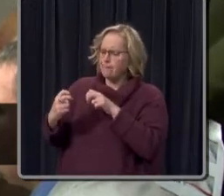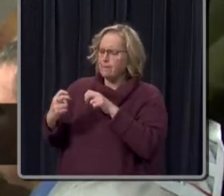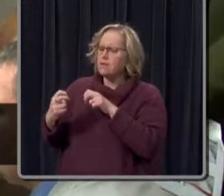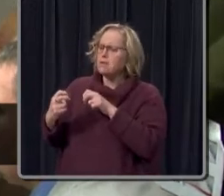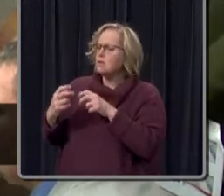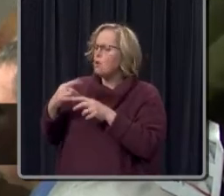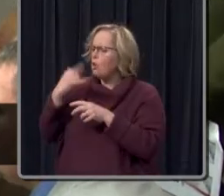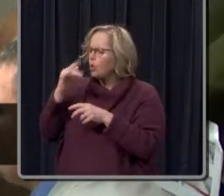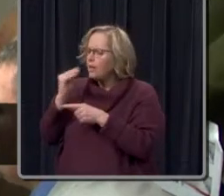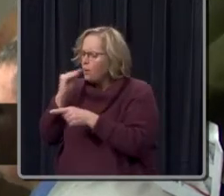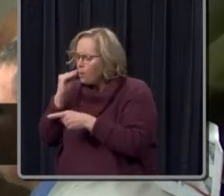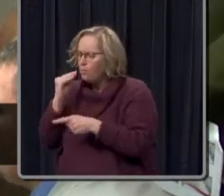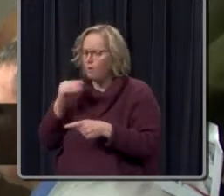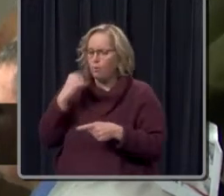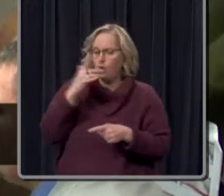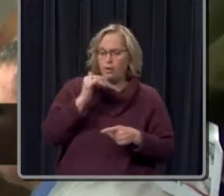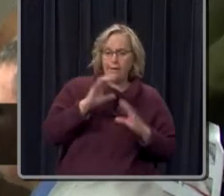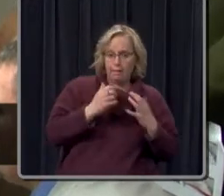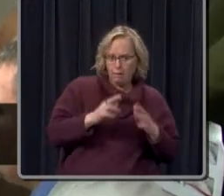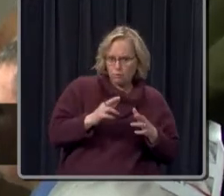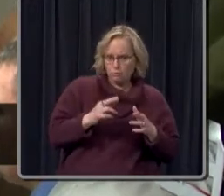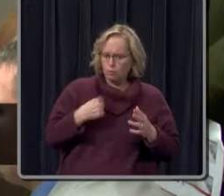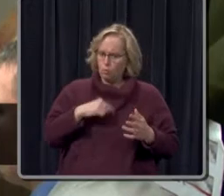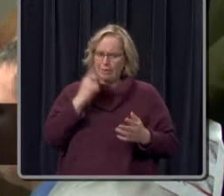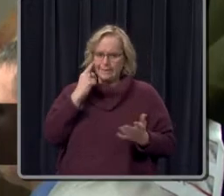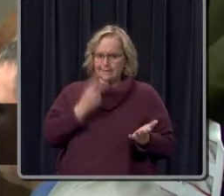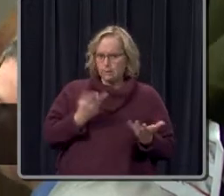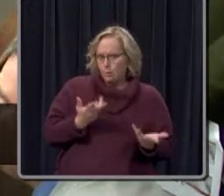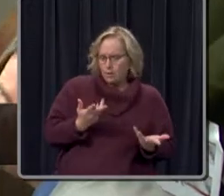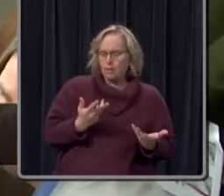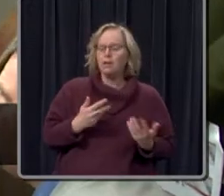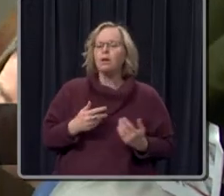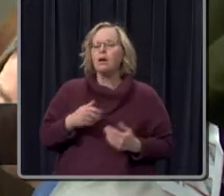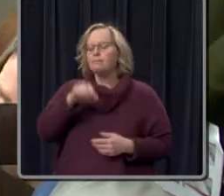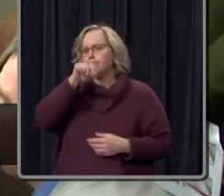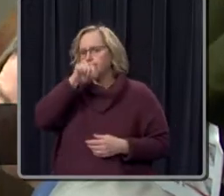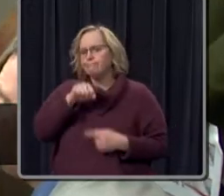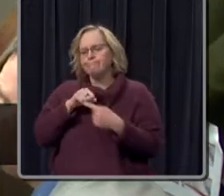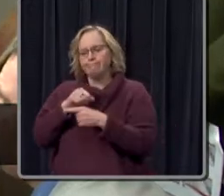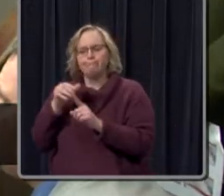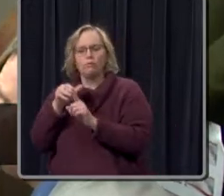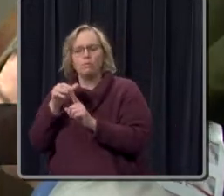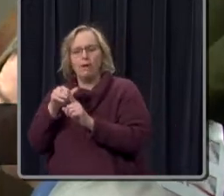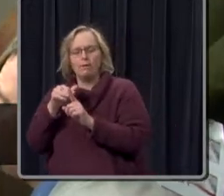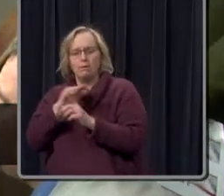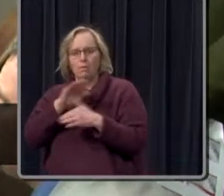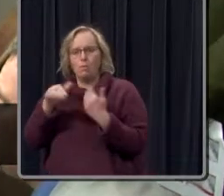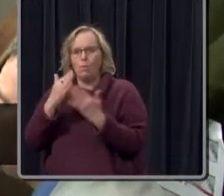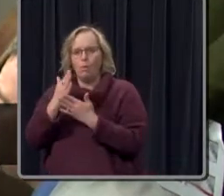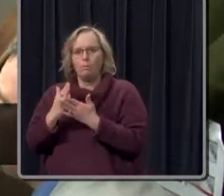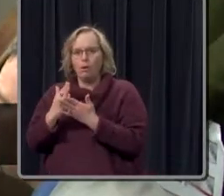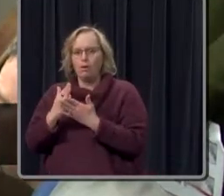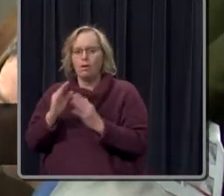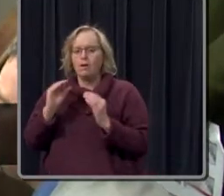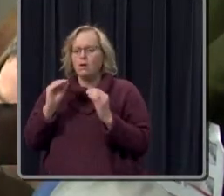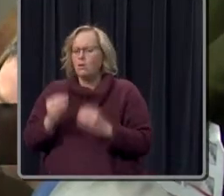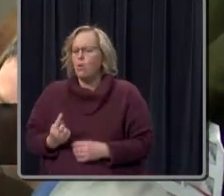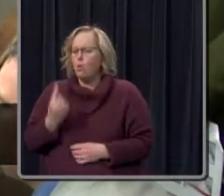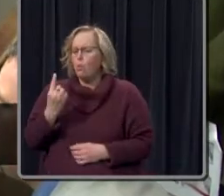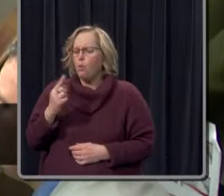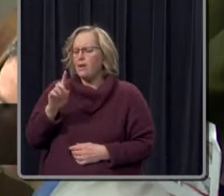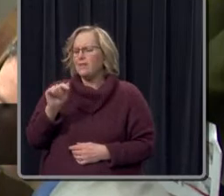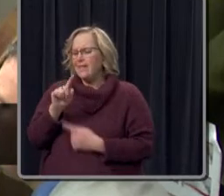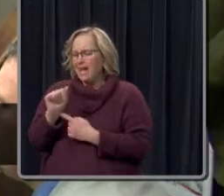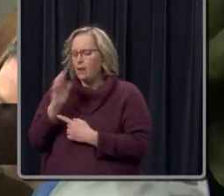classroom? What are we seeing? I love the fact that he reminded everybody that whole piece of, no one data point is going to give us